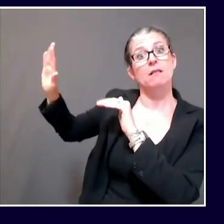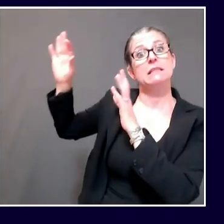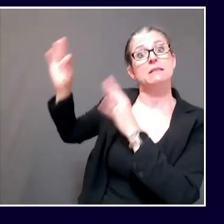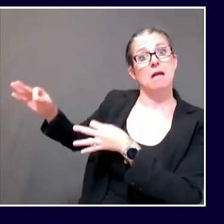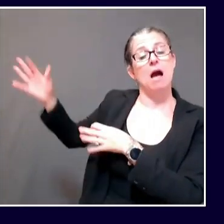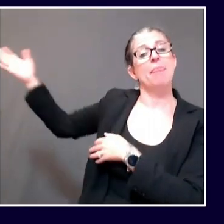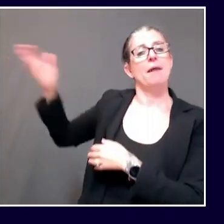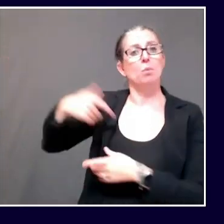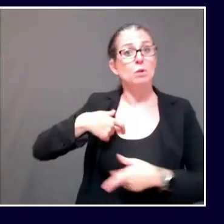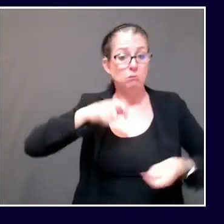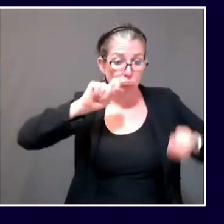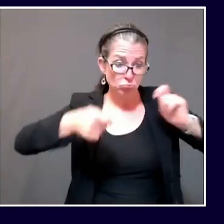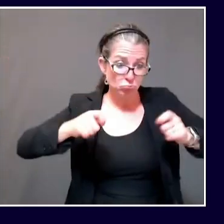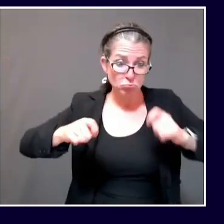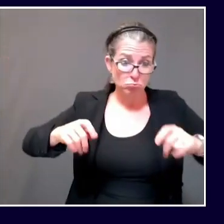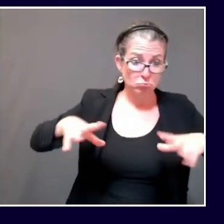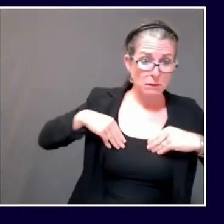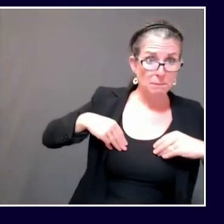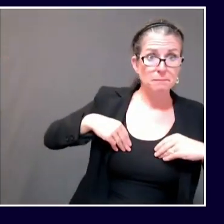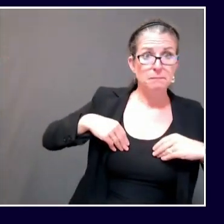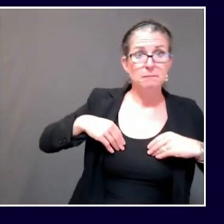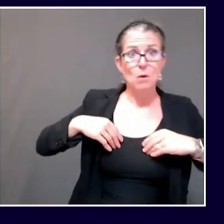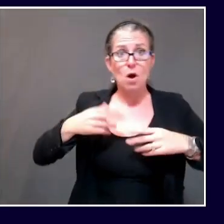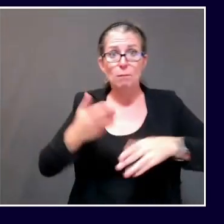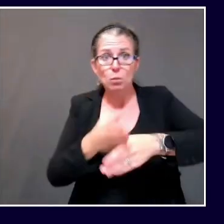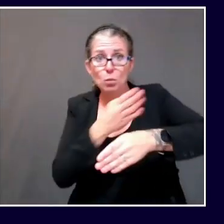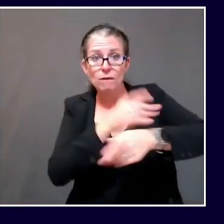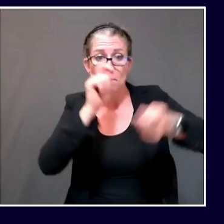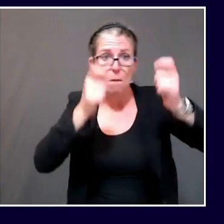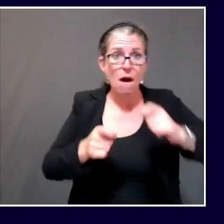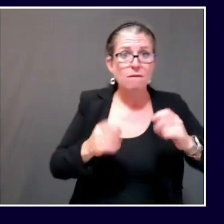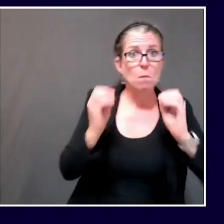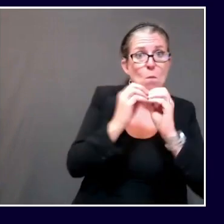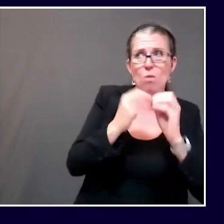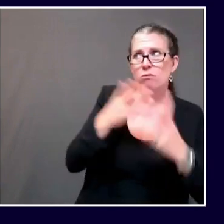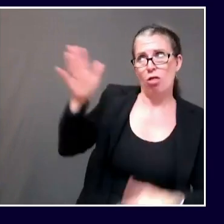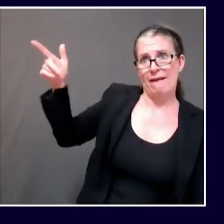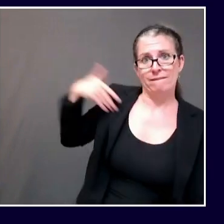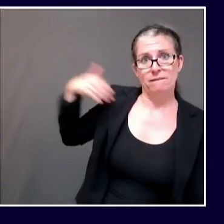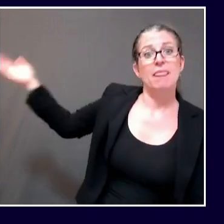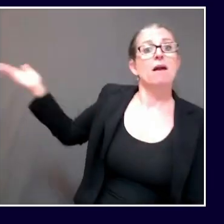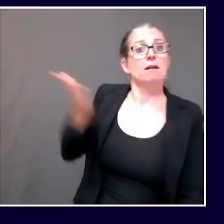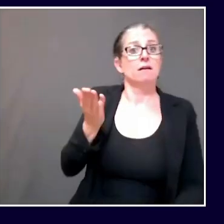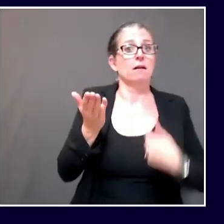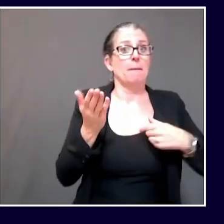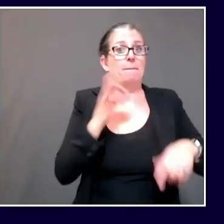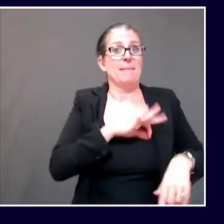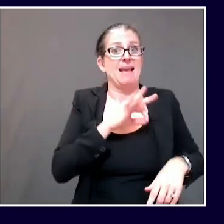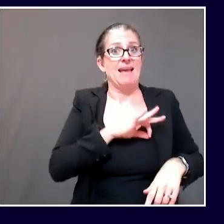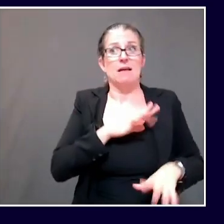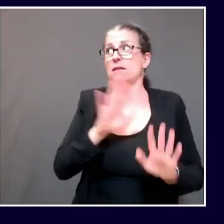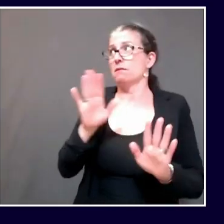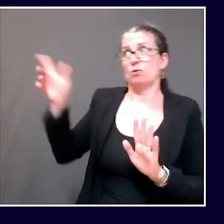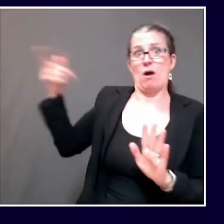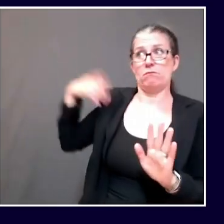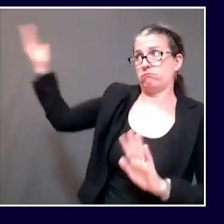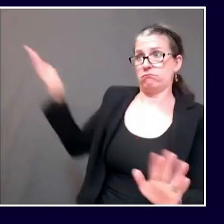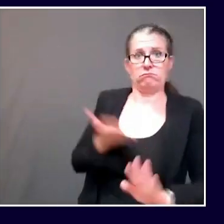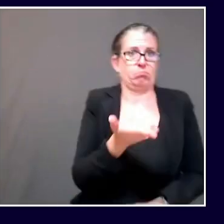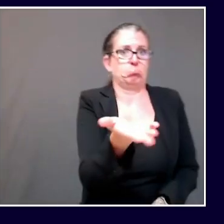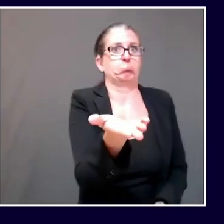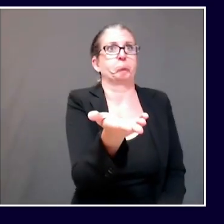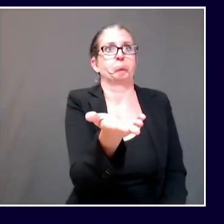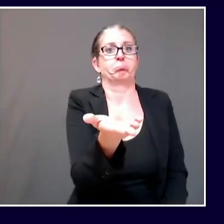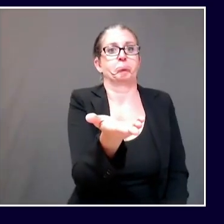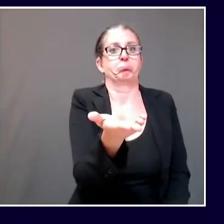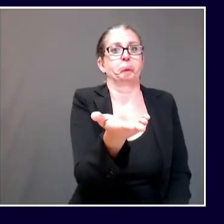to create guidance when it's not needed, if there's perfectly good and sufficient guidance out there. Where there's a gap, where there's a need to tailor